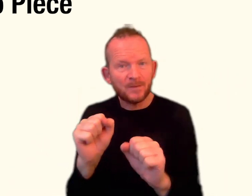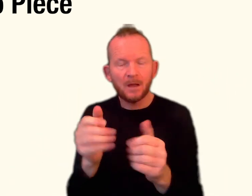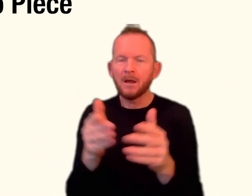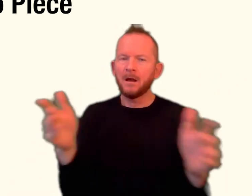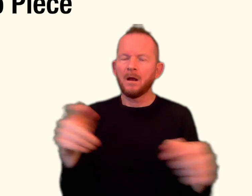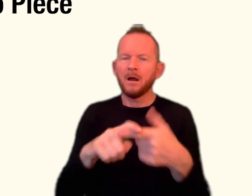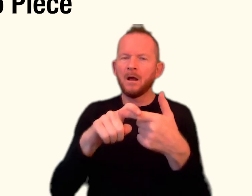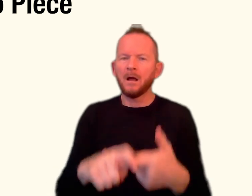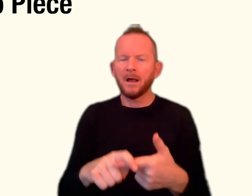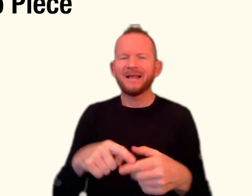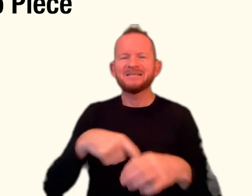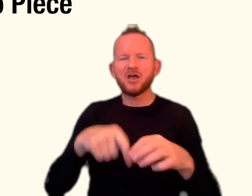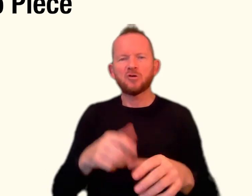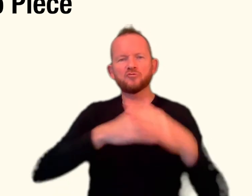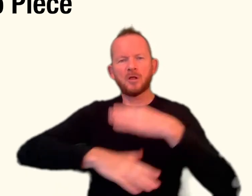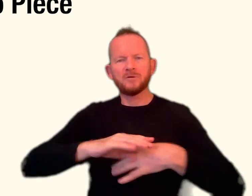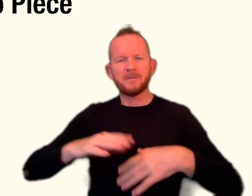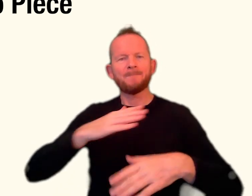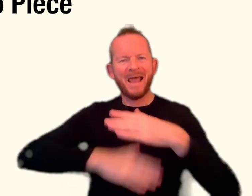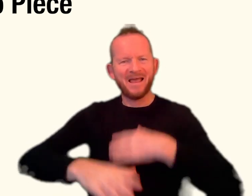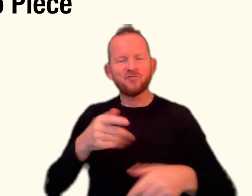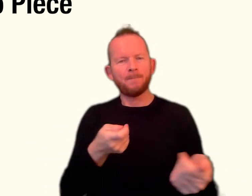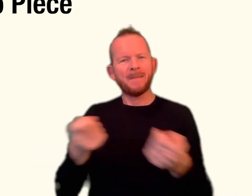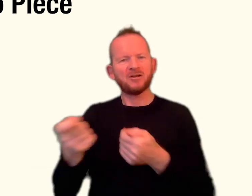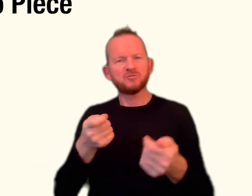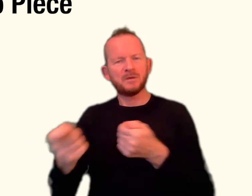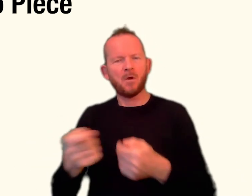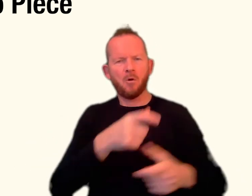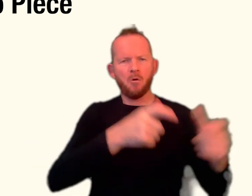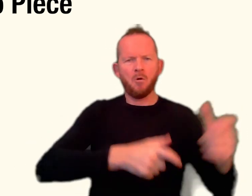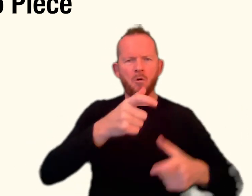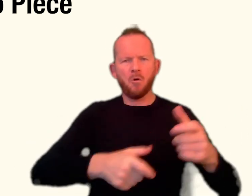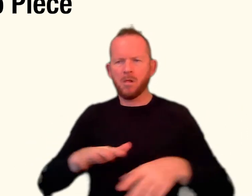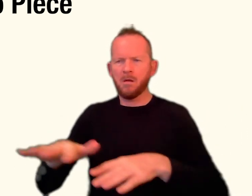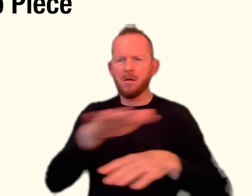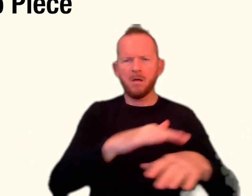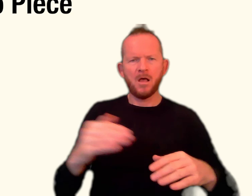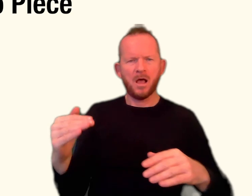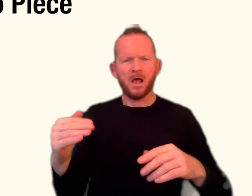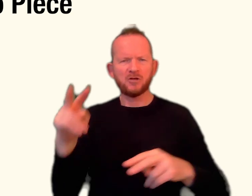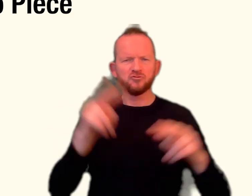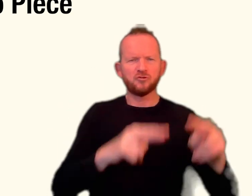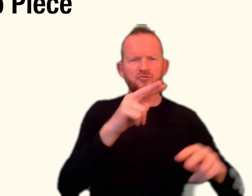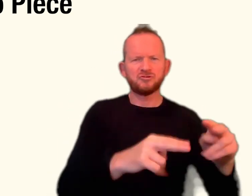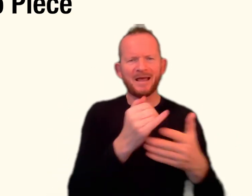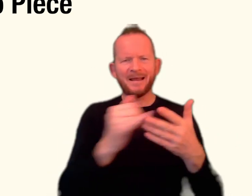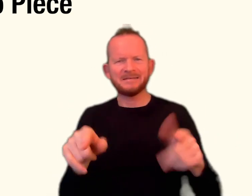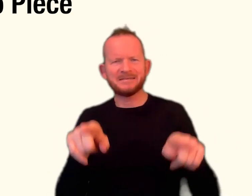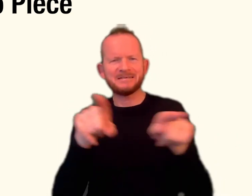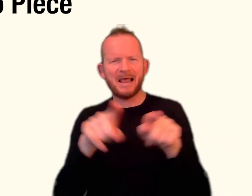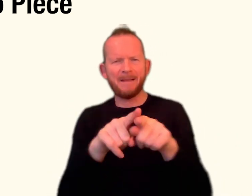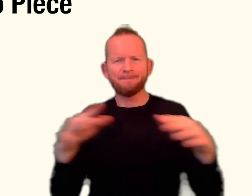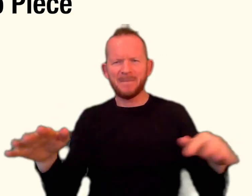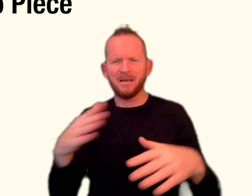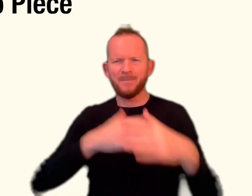zero-tolerance behaviour management, where all individuals are homogeneously judged against the same set of behavioural standards, and children are placed